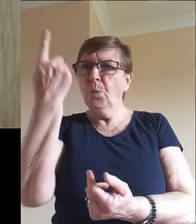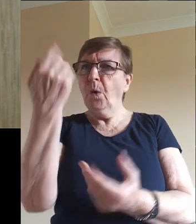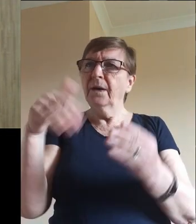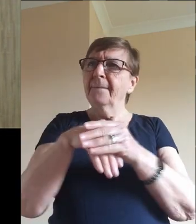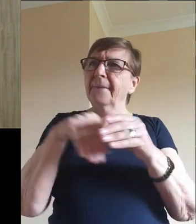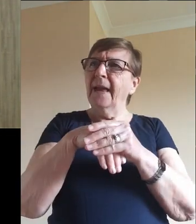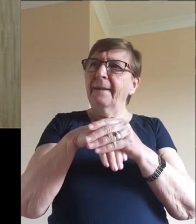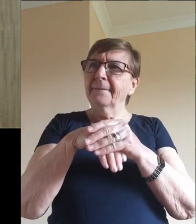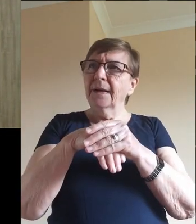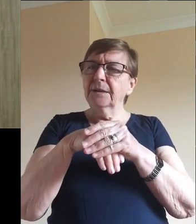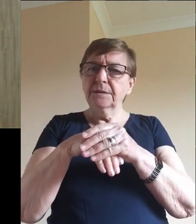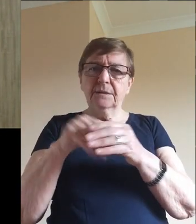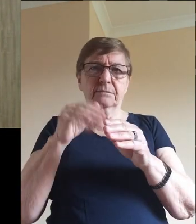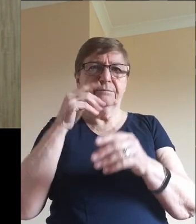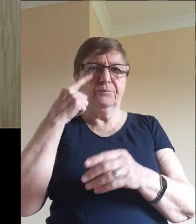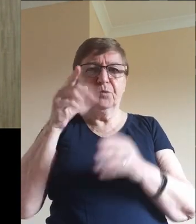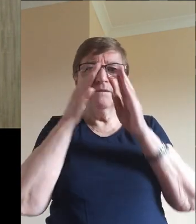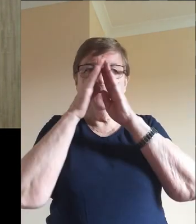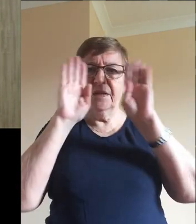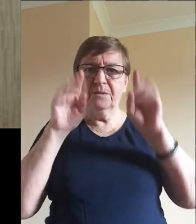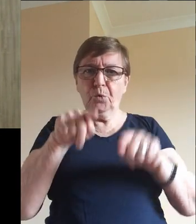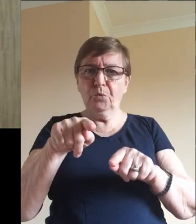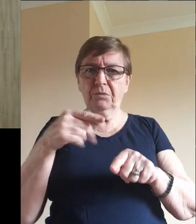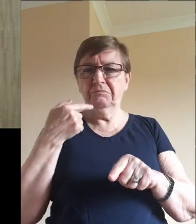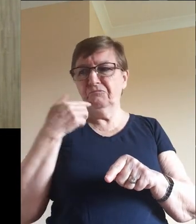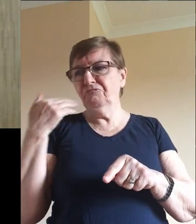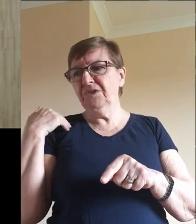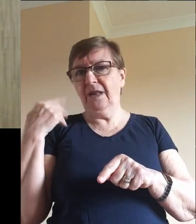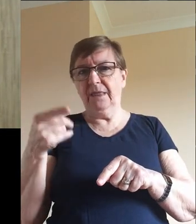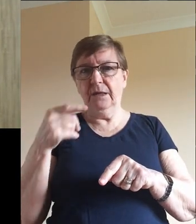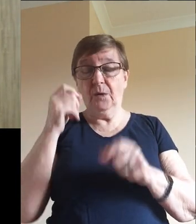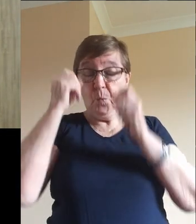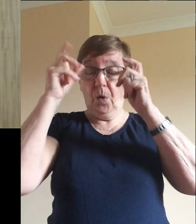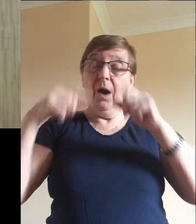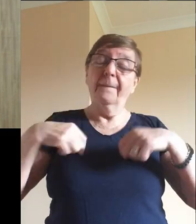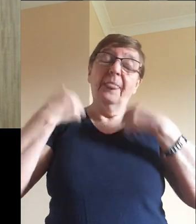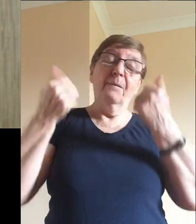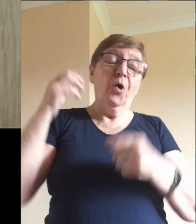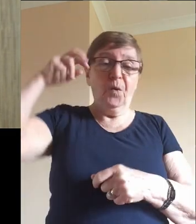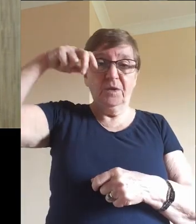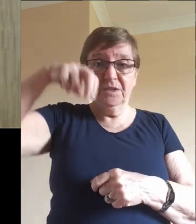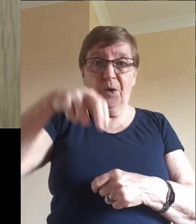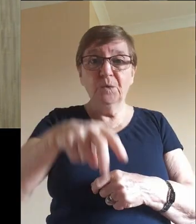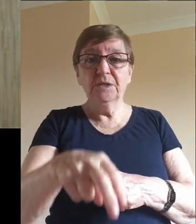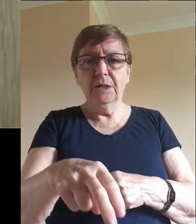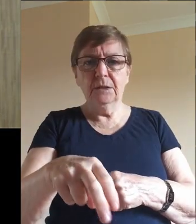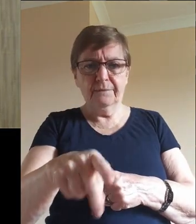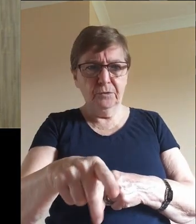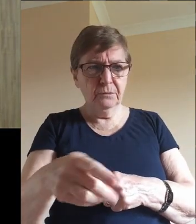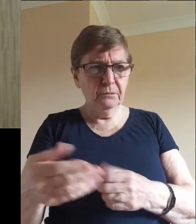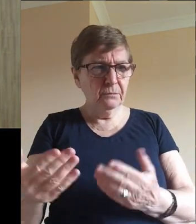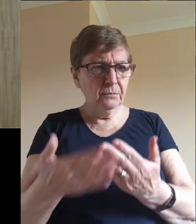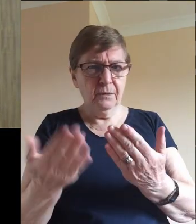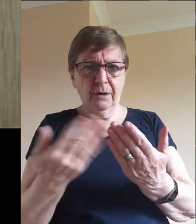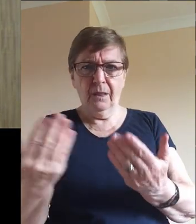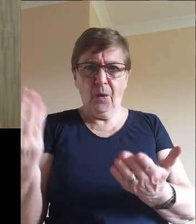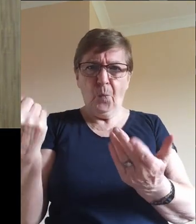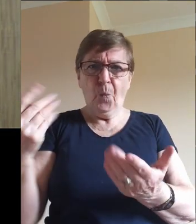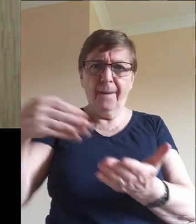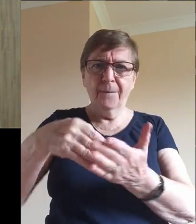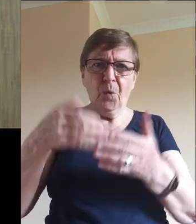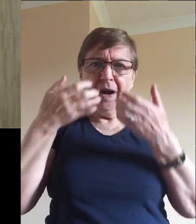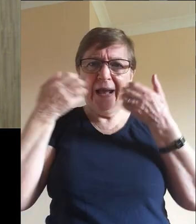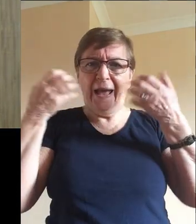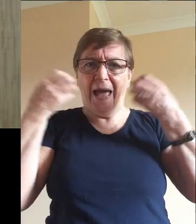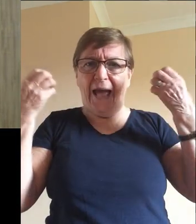Claremont posted on Facebook the other day that she woke up one morning and went downstairs and found that there was an extra cat in the house. A